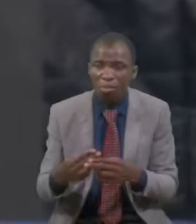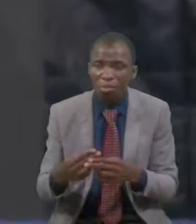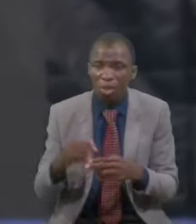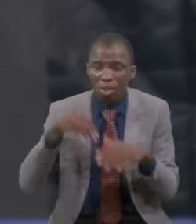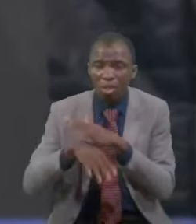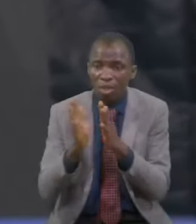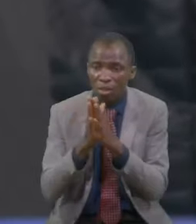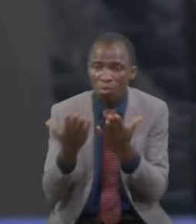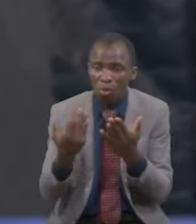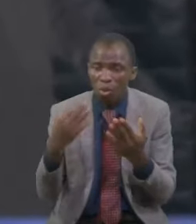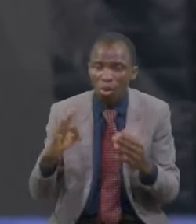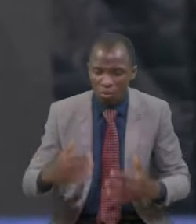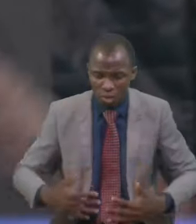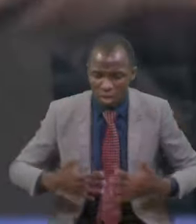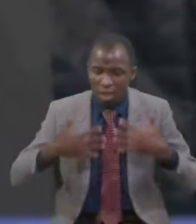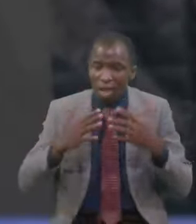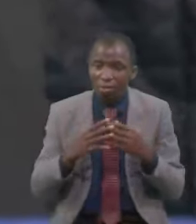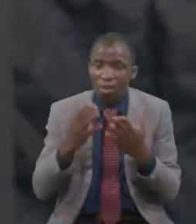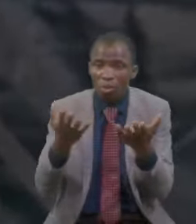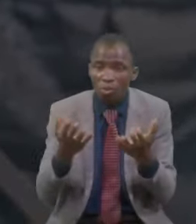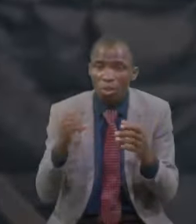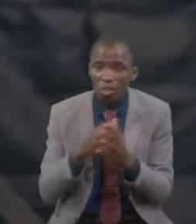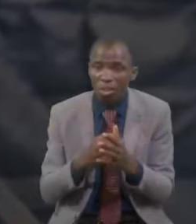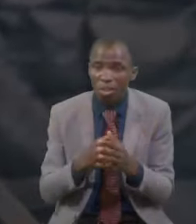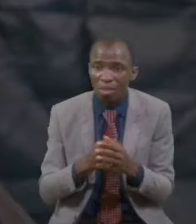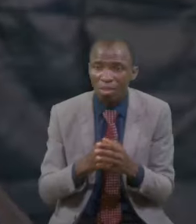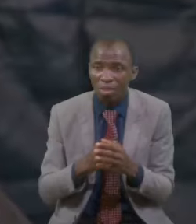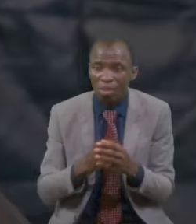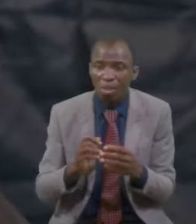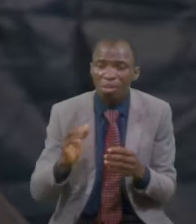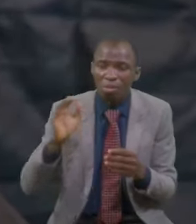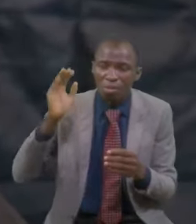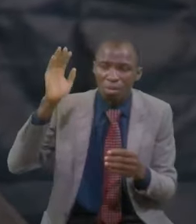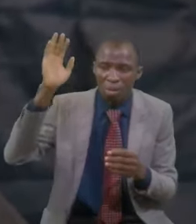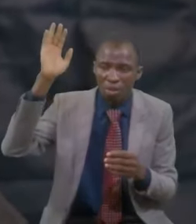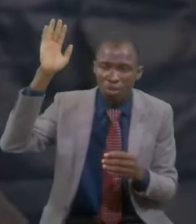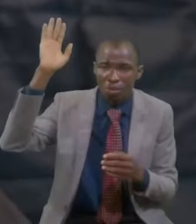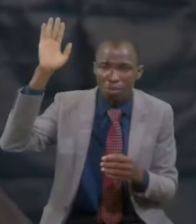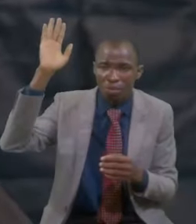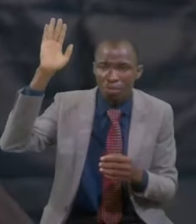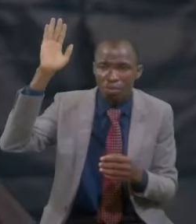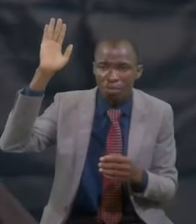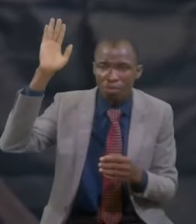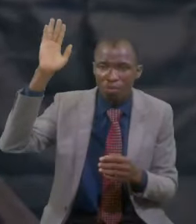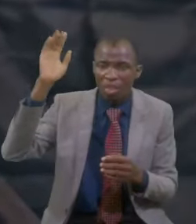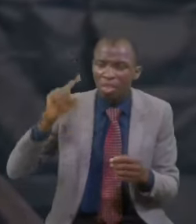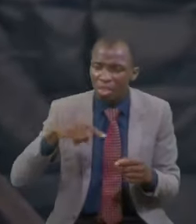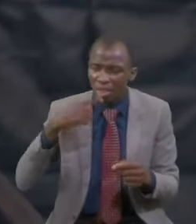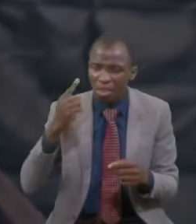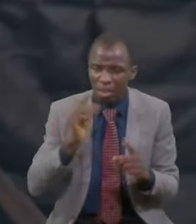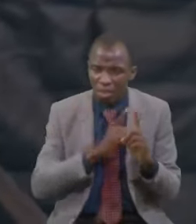life. You want it? You raise up your hand. You say, Lord, I turn